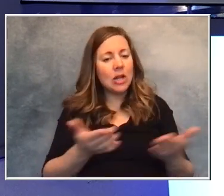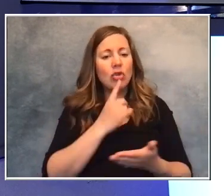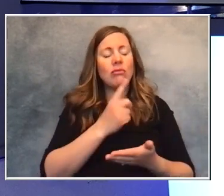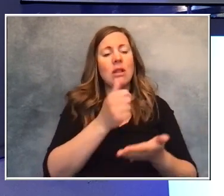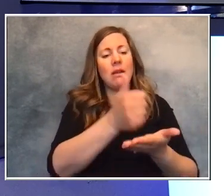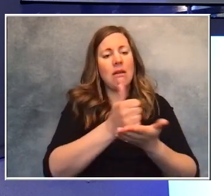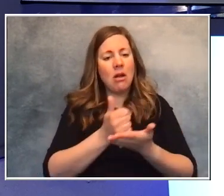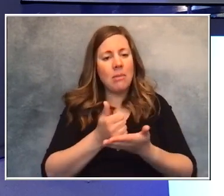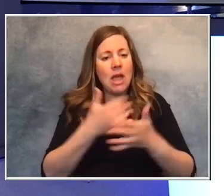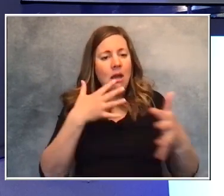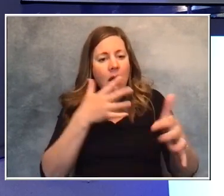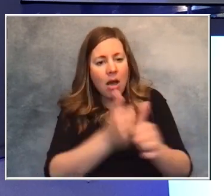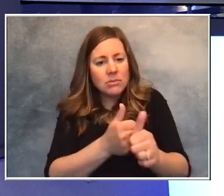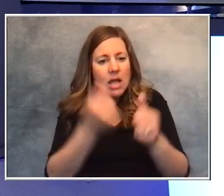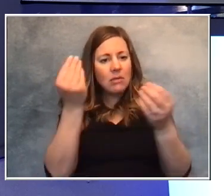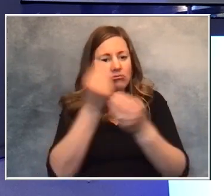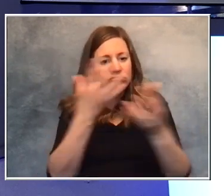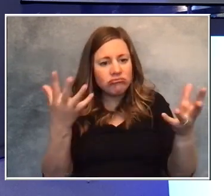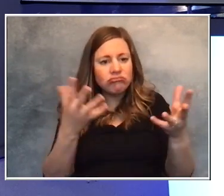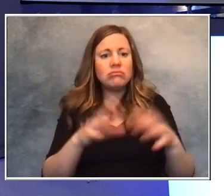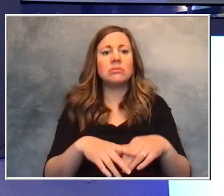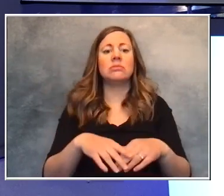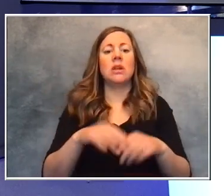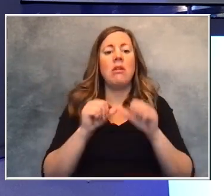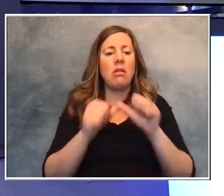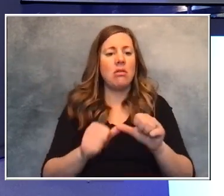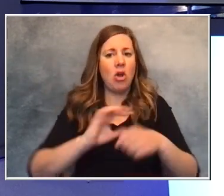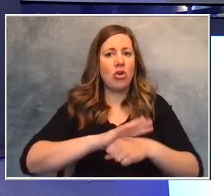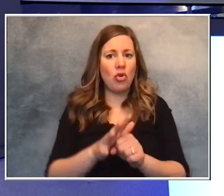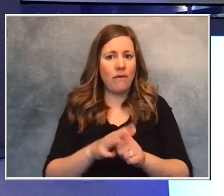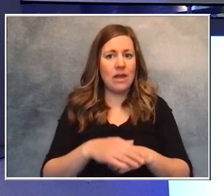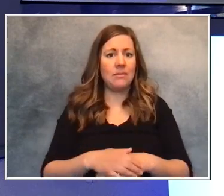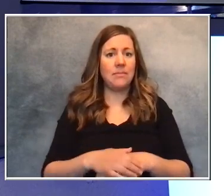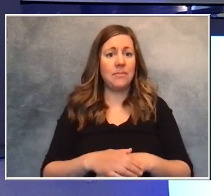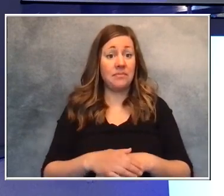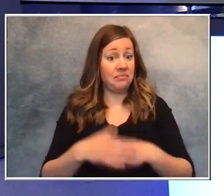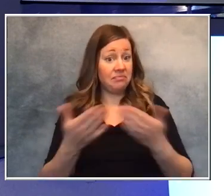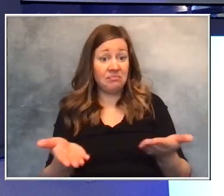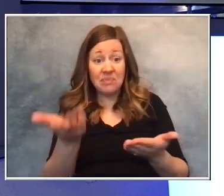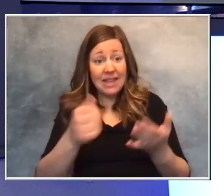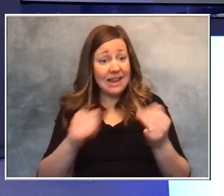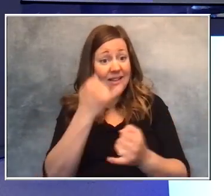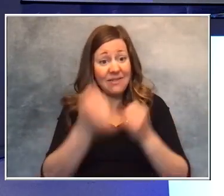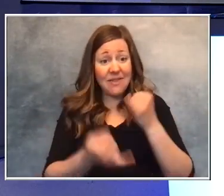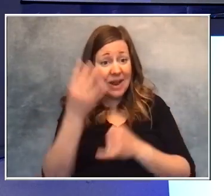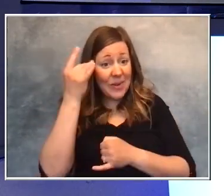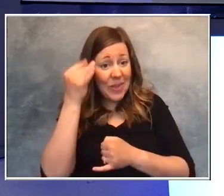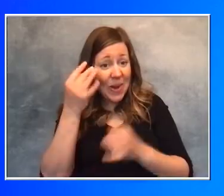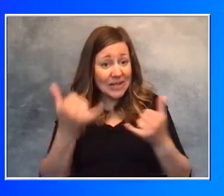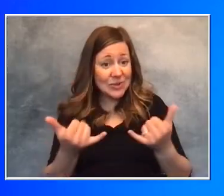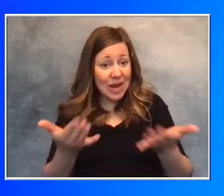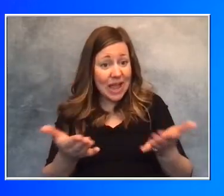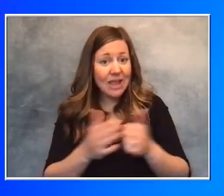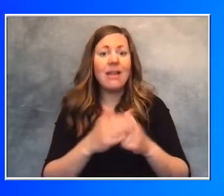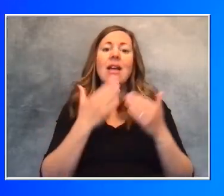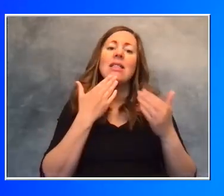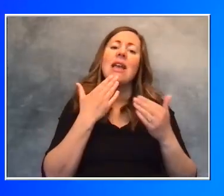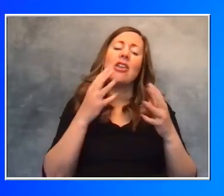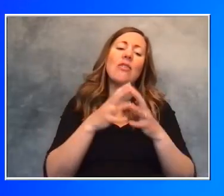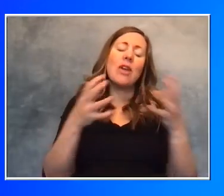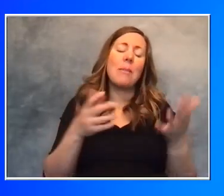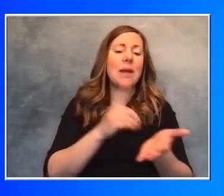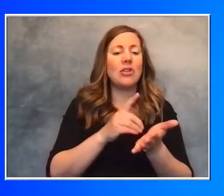COVID. We'd like to have our guests have some final thoughts today. Parting comments that you might have for us today. Thank you very much, Dr. Stites. It was